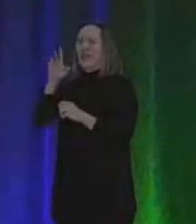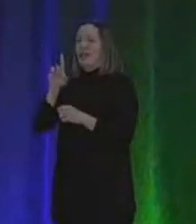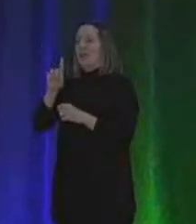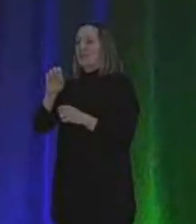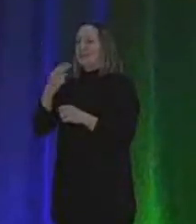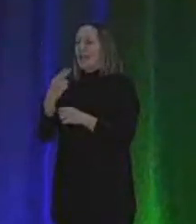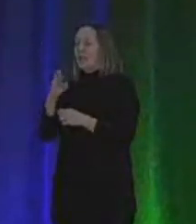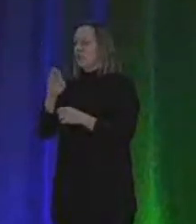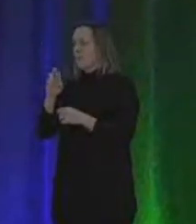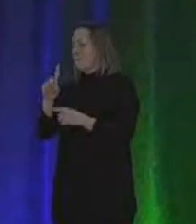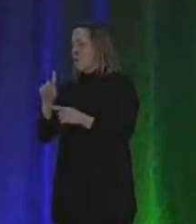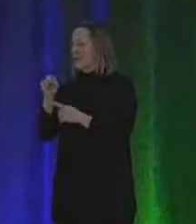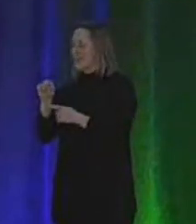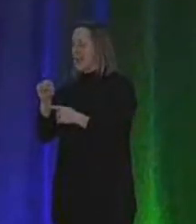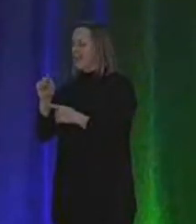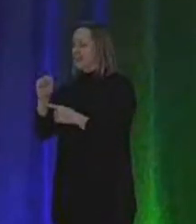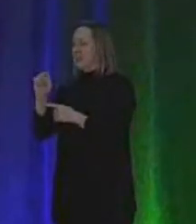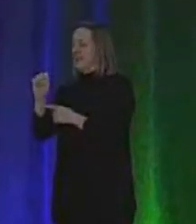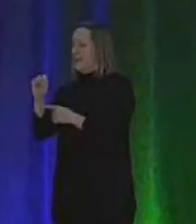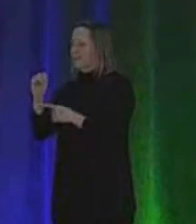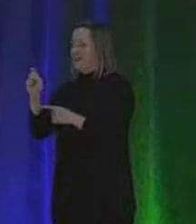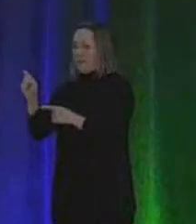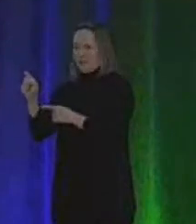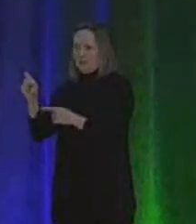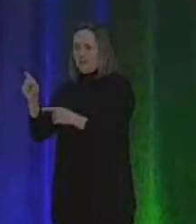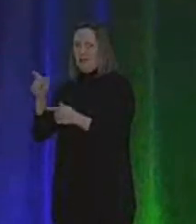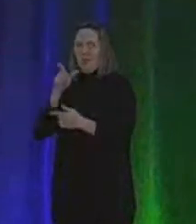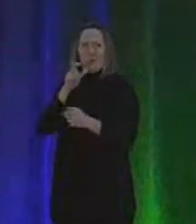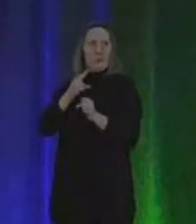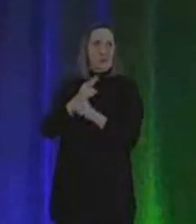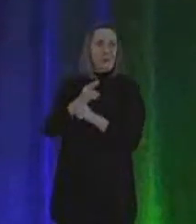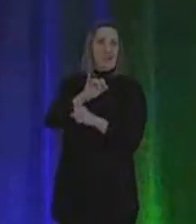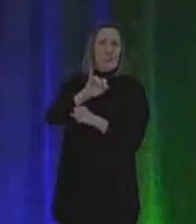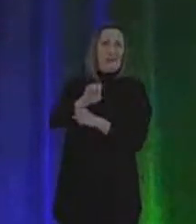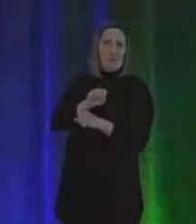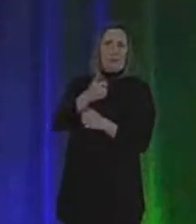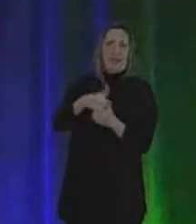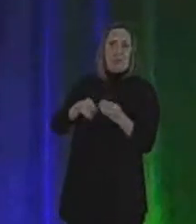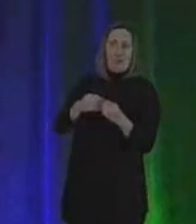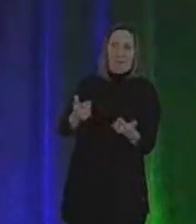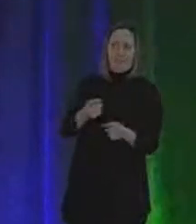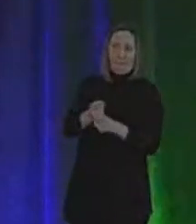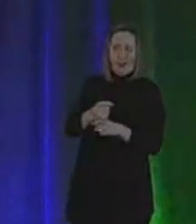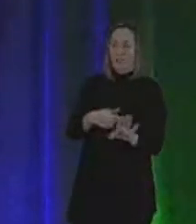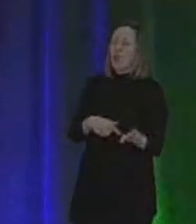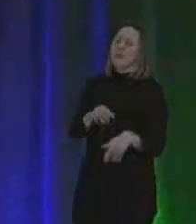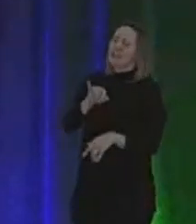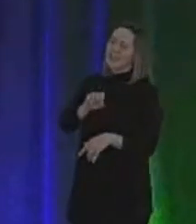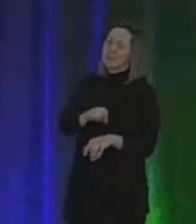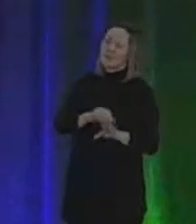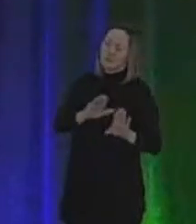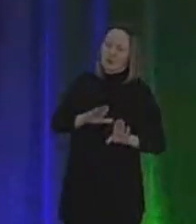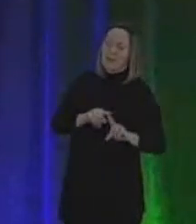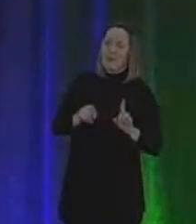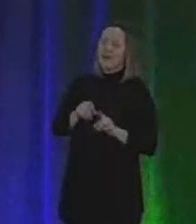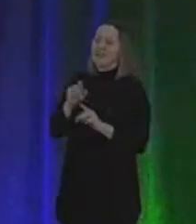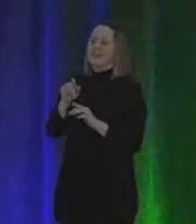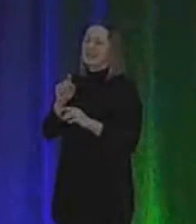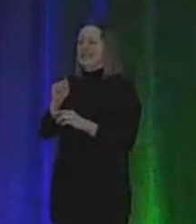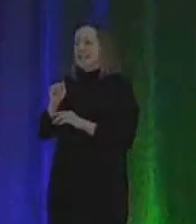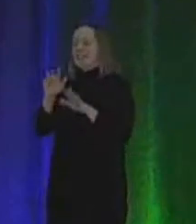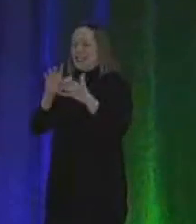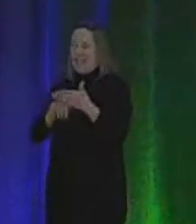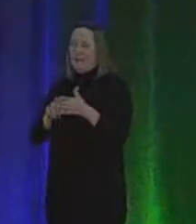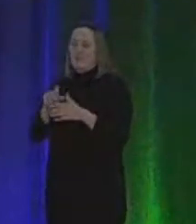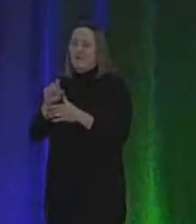dashboard.js, or I'm sorry, dashboard.tsx. I mean, who uses JavaScript anymore, right? No, JavaScript is great, but TypeScript is better.